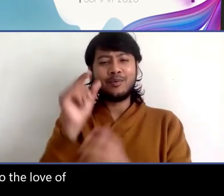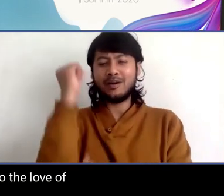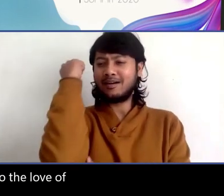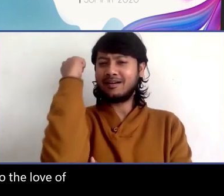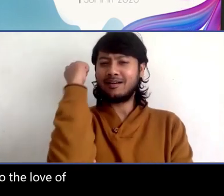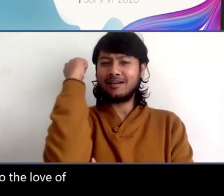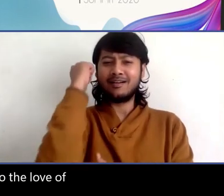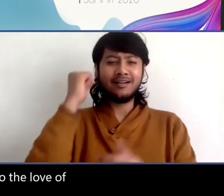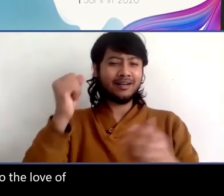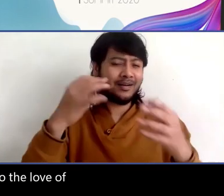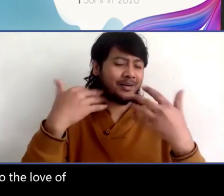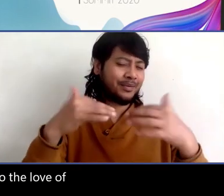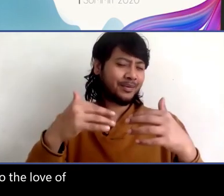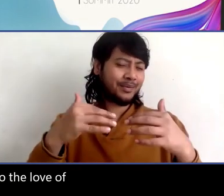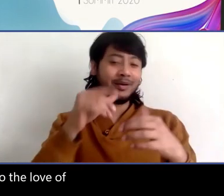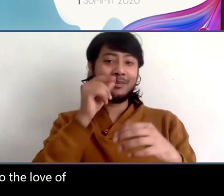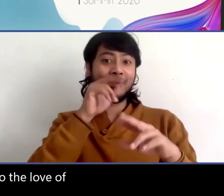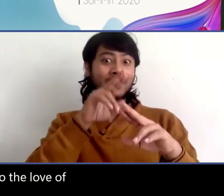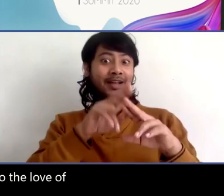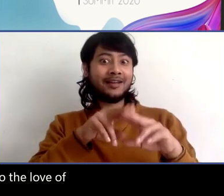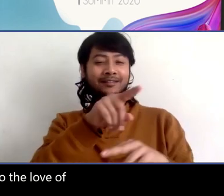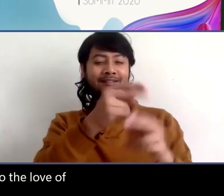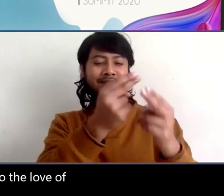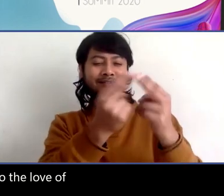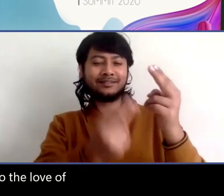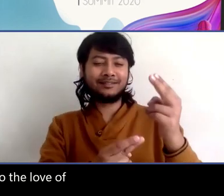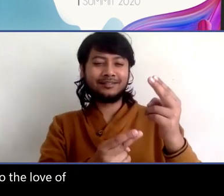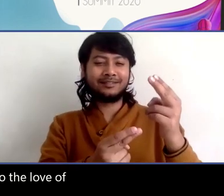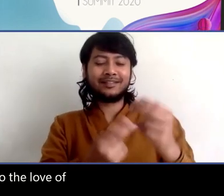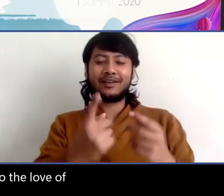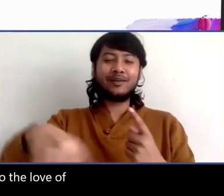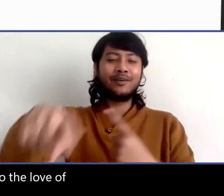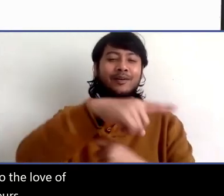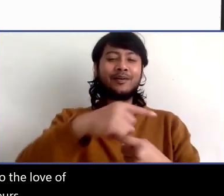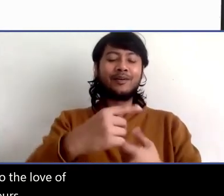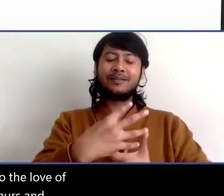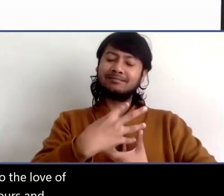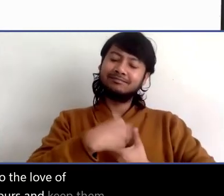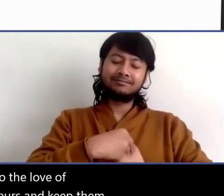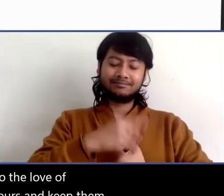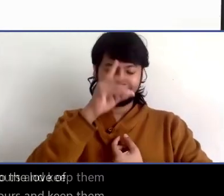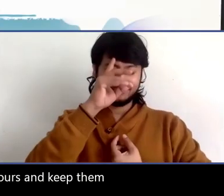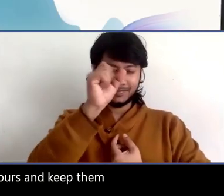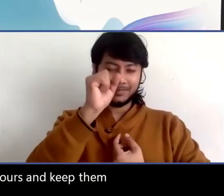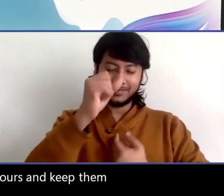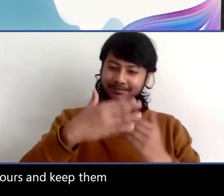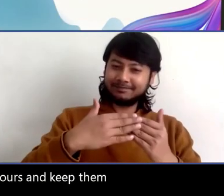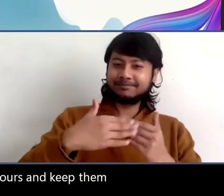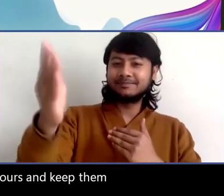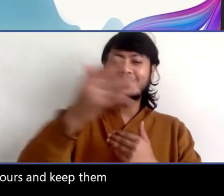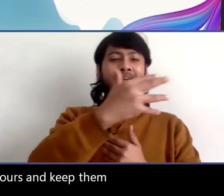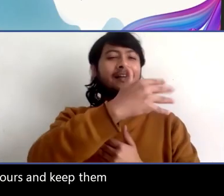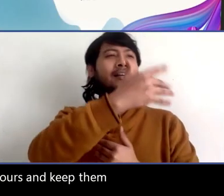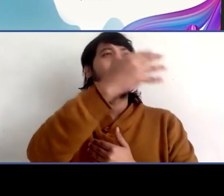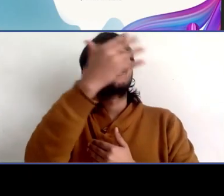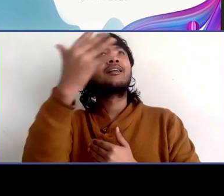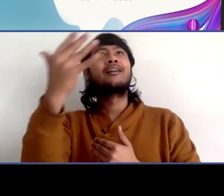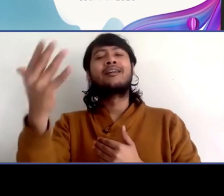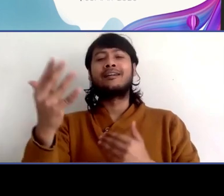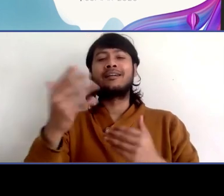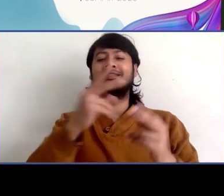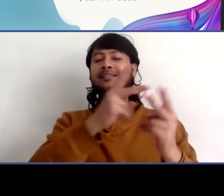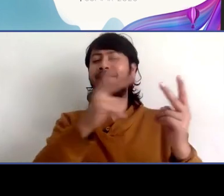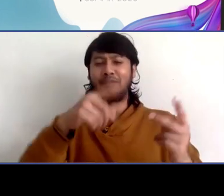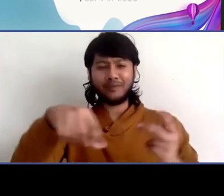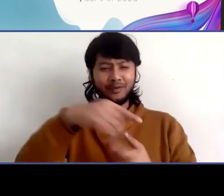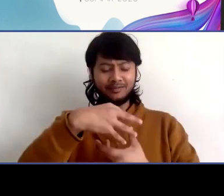Feroz's words. Take these colors and keep them with you. And each one of you are a genius.